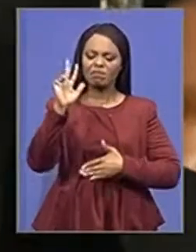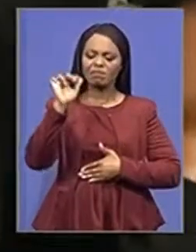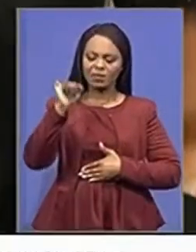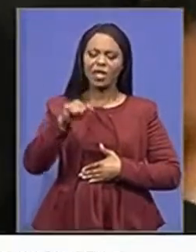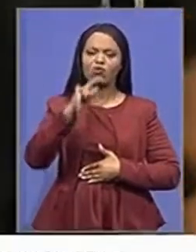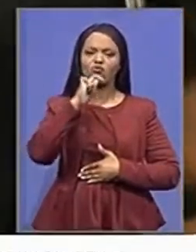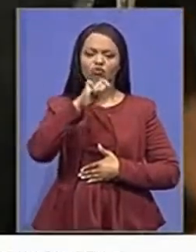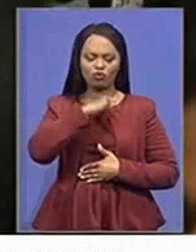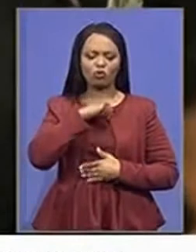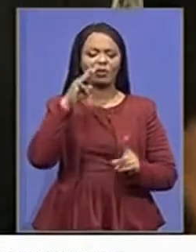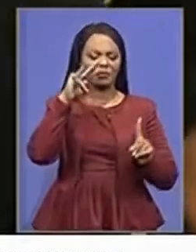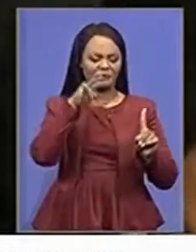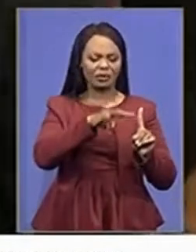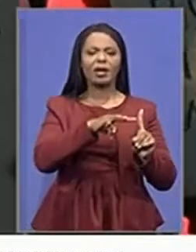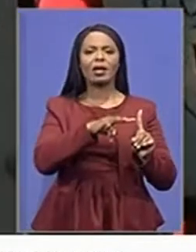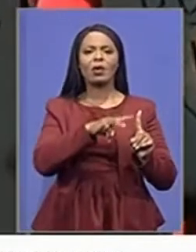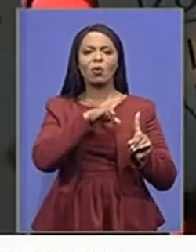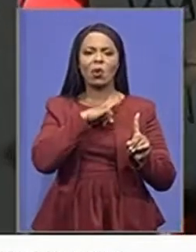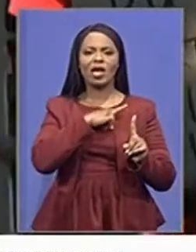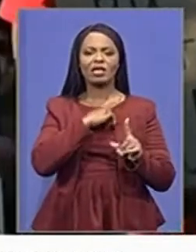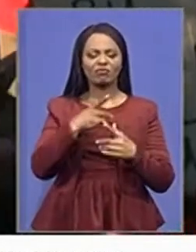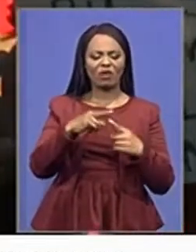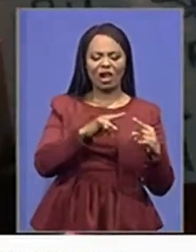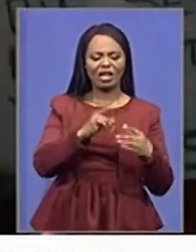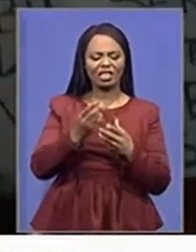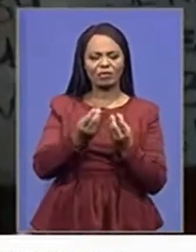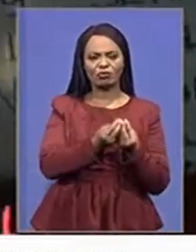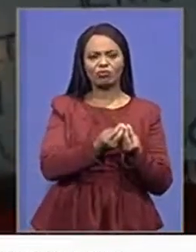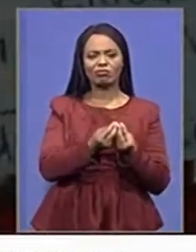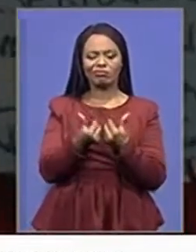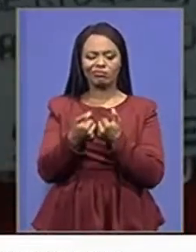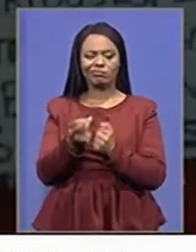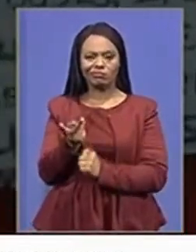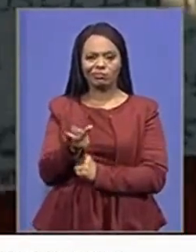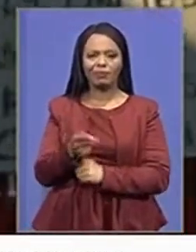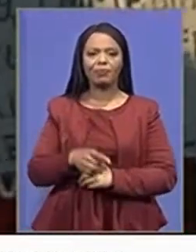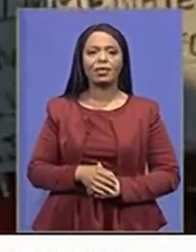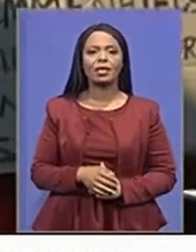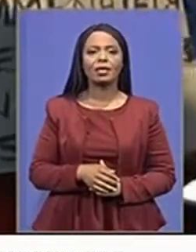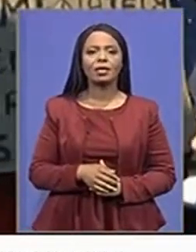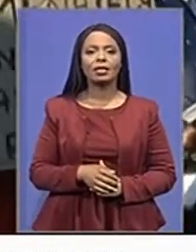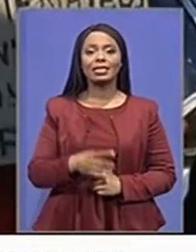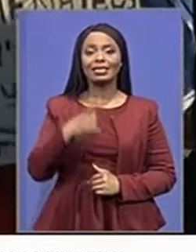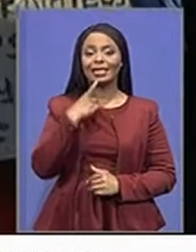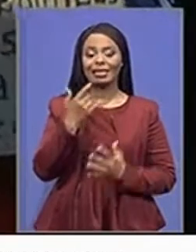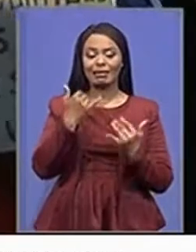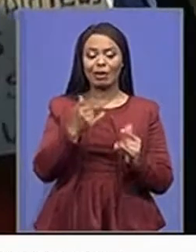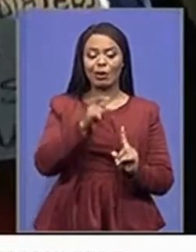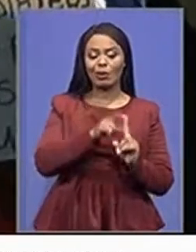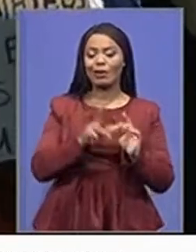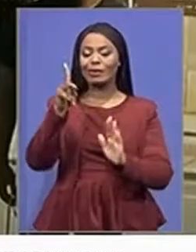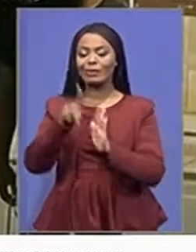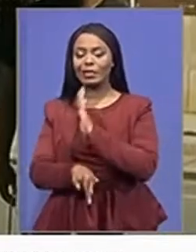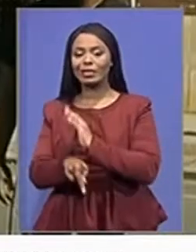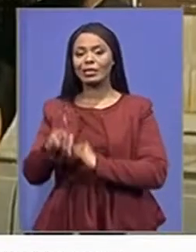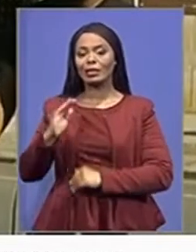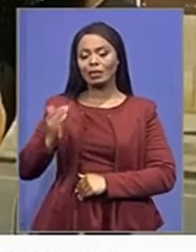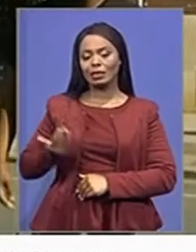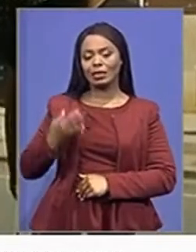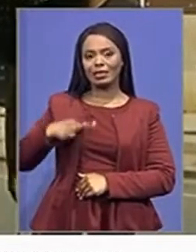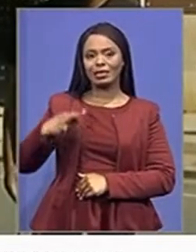deceased here in the Quickney, carrying these bags. Re sa le fo go begwa fa polao e setlhogo e ya ga Nosiqelo